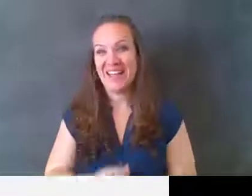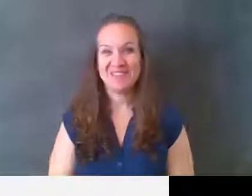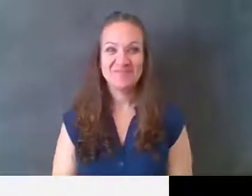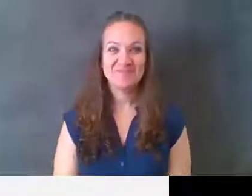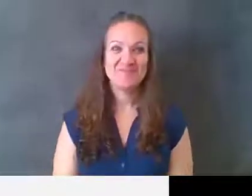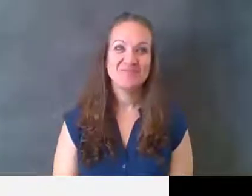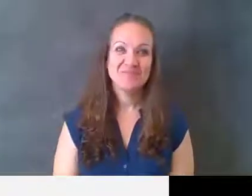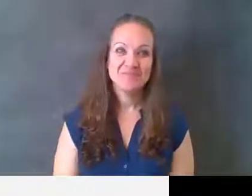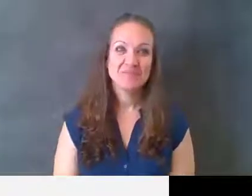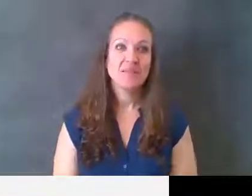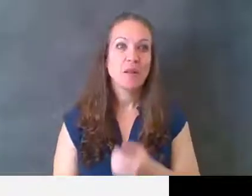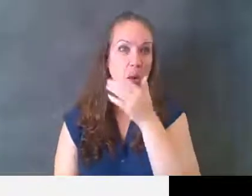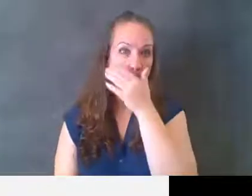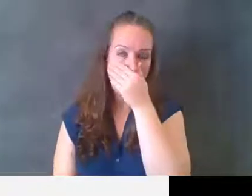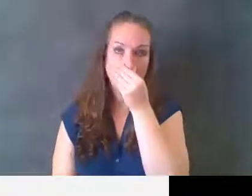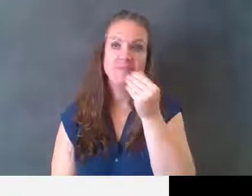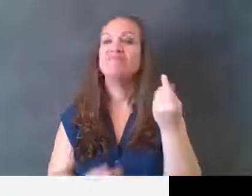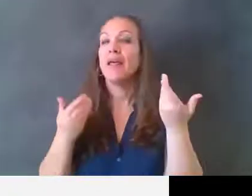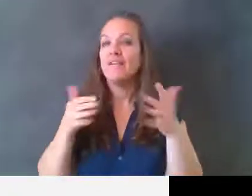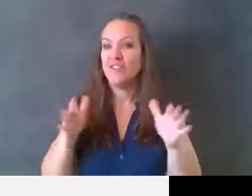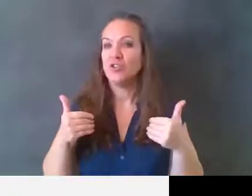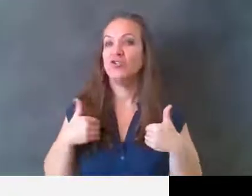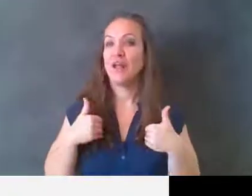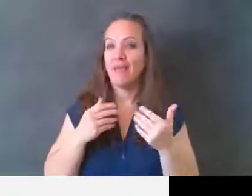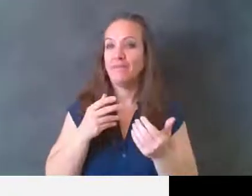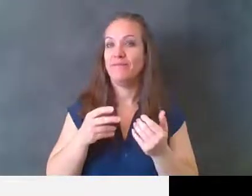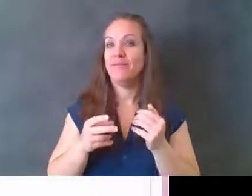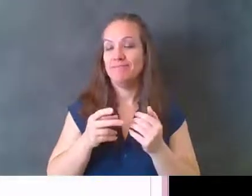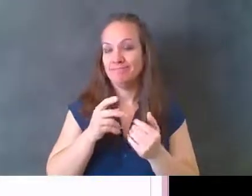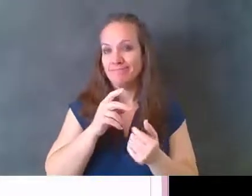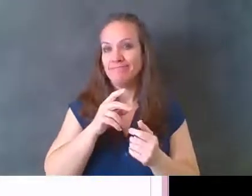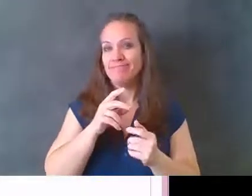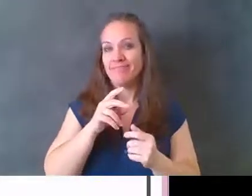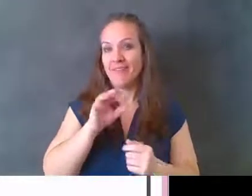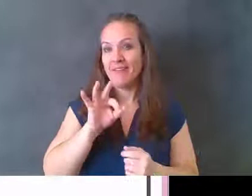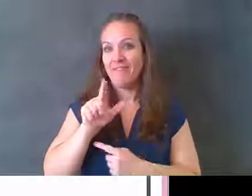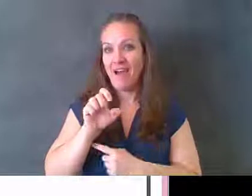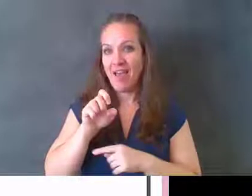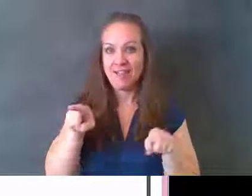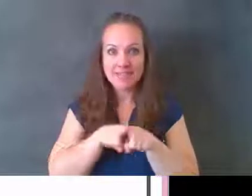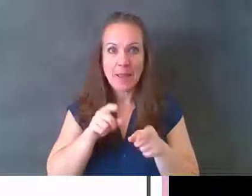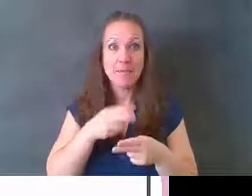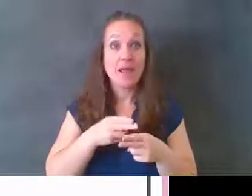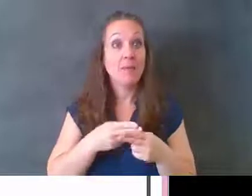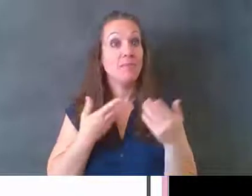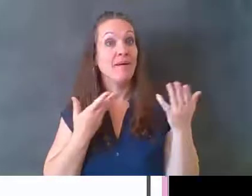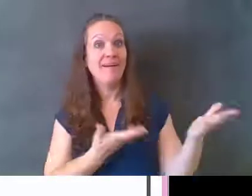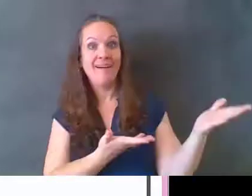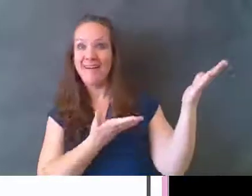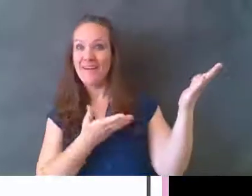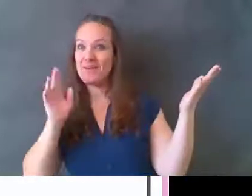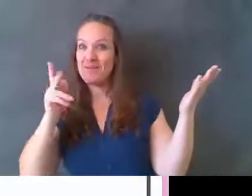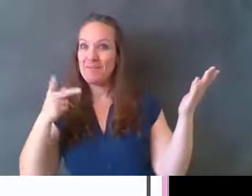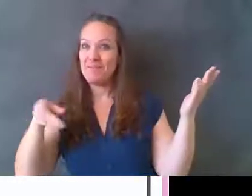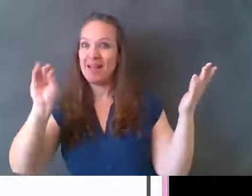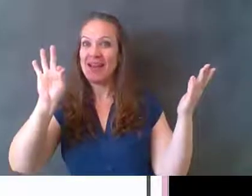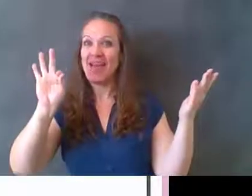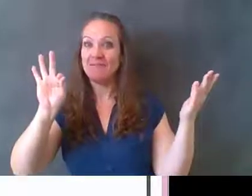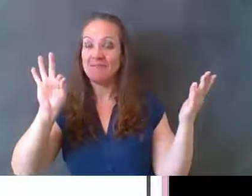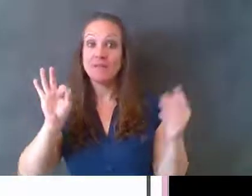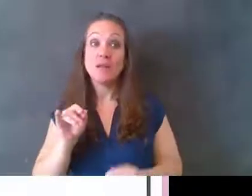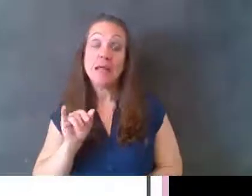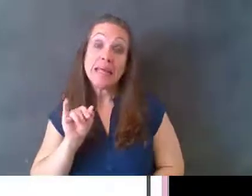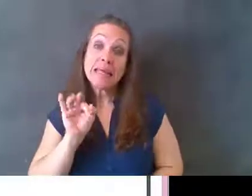I already have a file with that name. Yes, I'll replace it. Okay, so here is my PDF document, and if you just have the